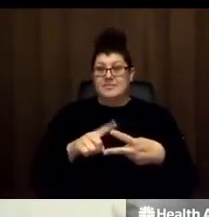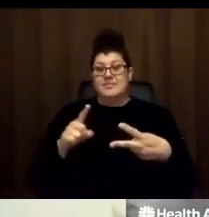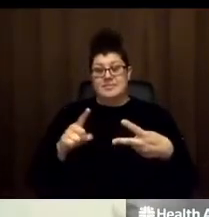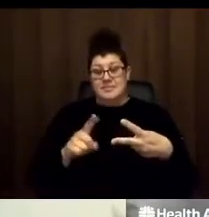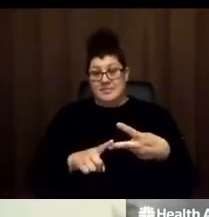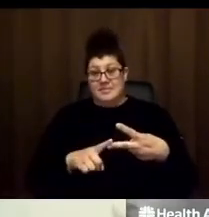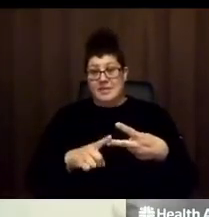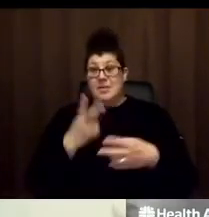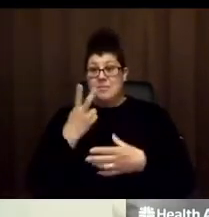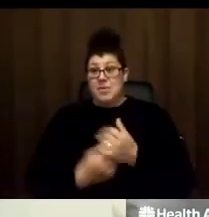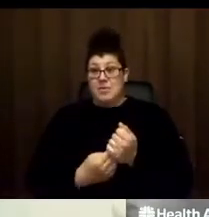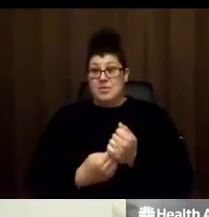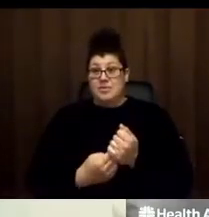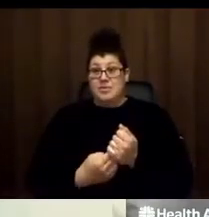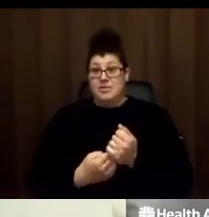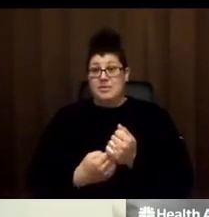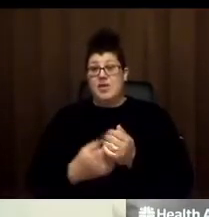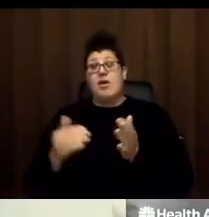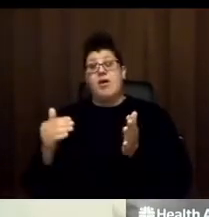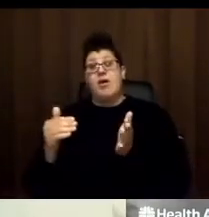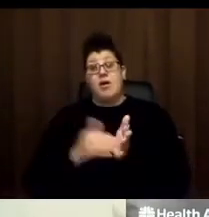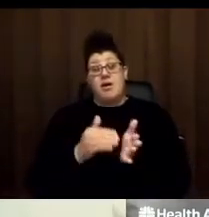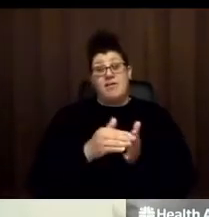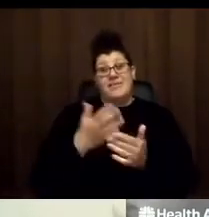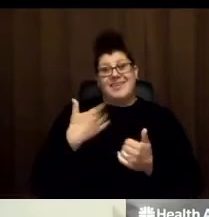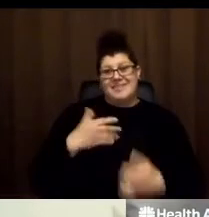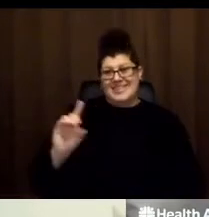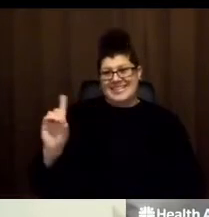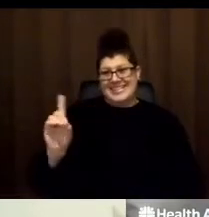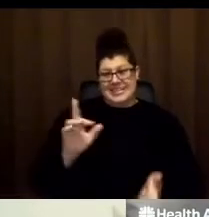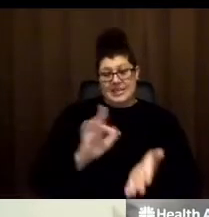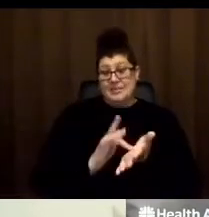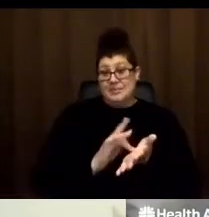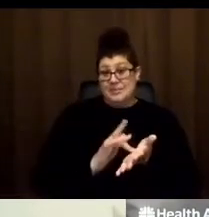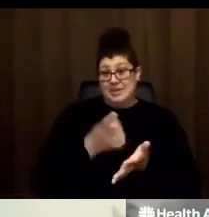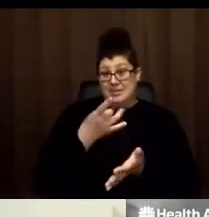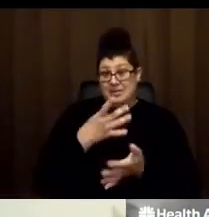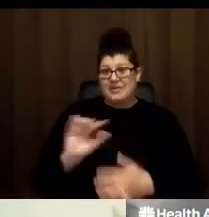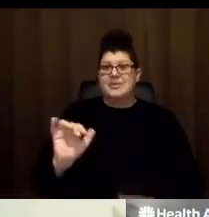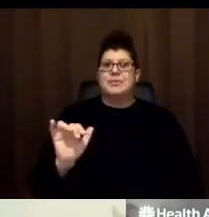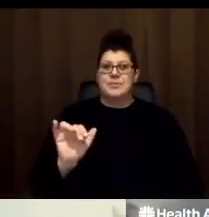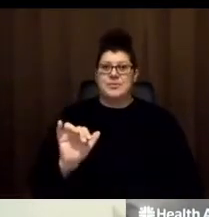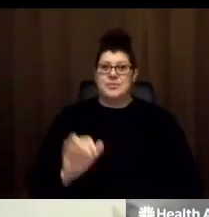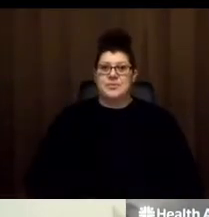some cases, it'll even add that Part D or prescription drug plan.